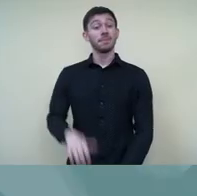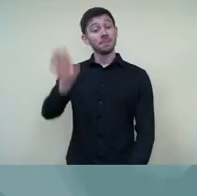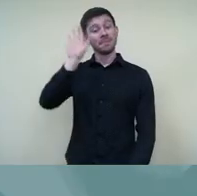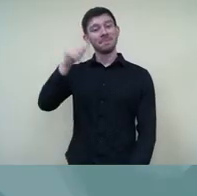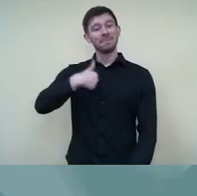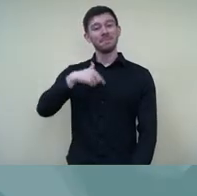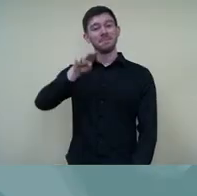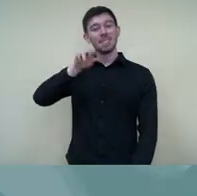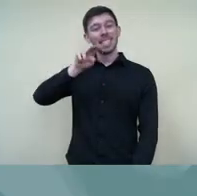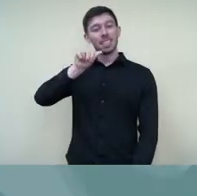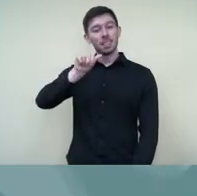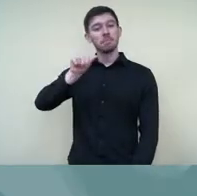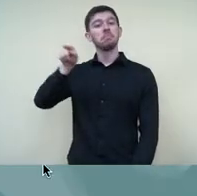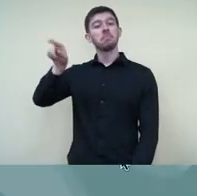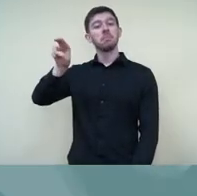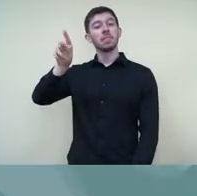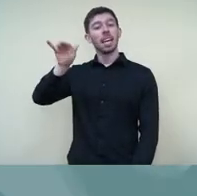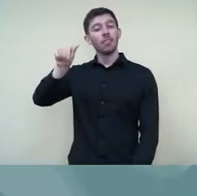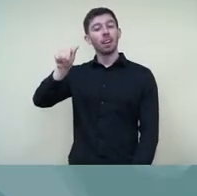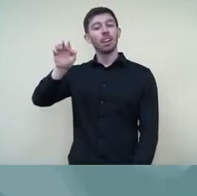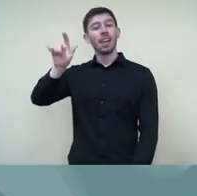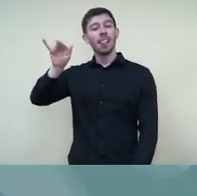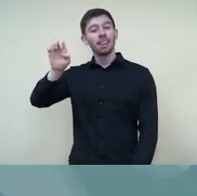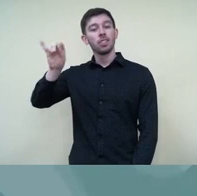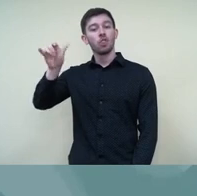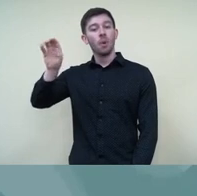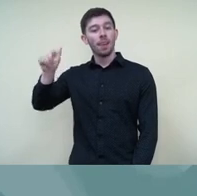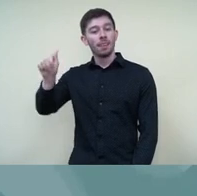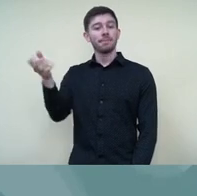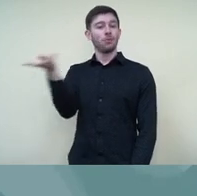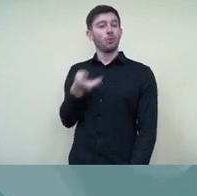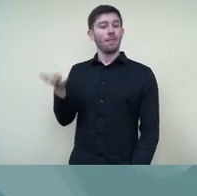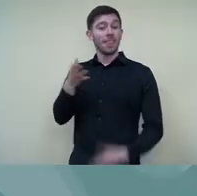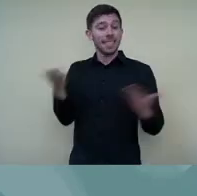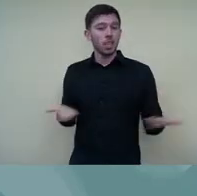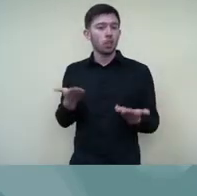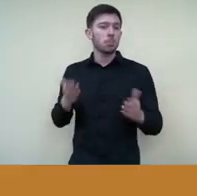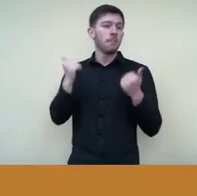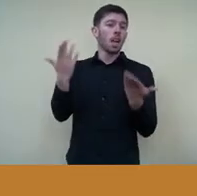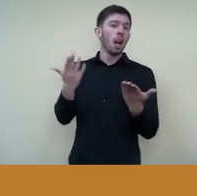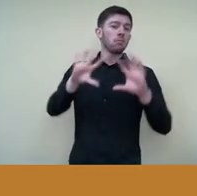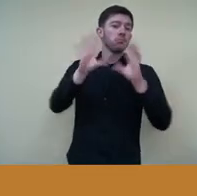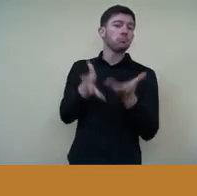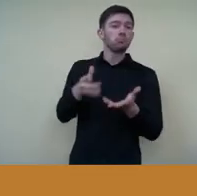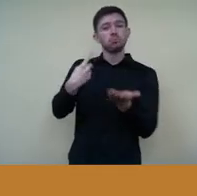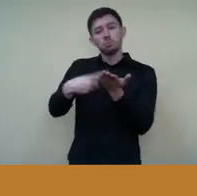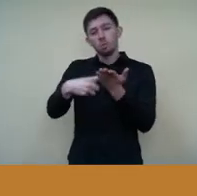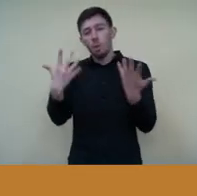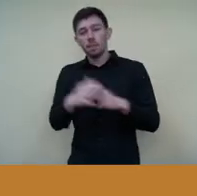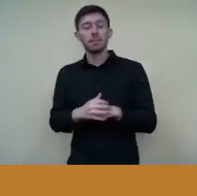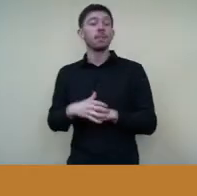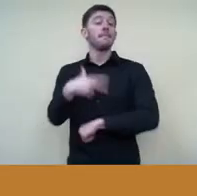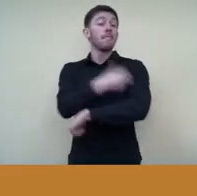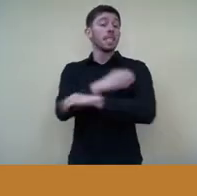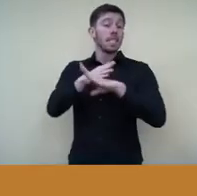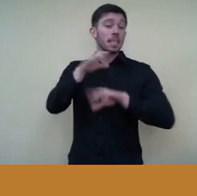I'm Nina, and I'm here with my co-hosts Naira, Ellie, and Joanna. I'm just giving you a brief overview of what we're going to cover today. So one, what is vaccine